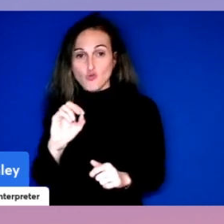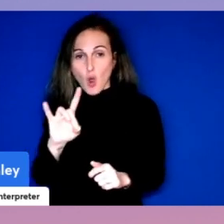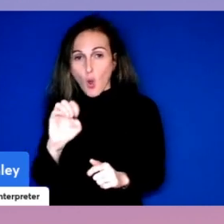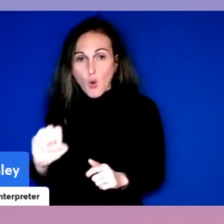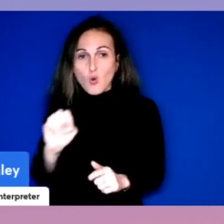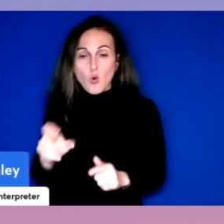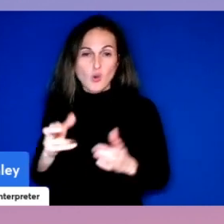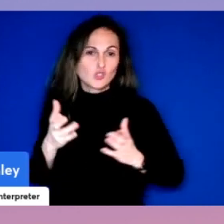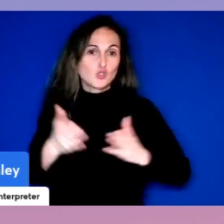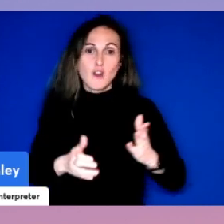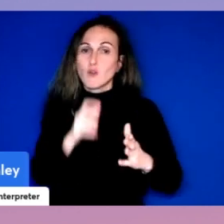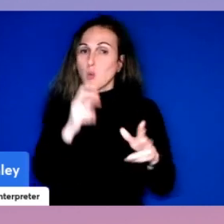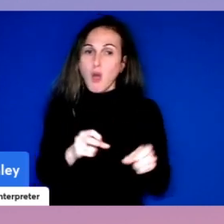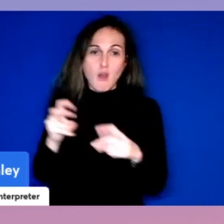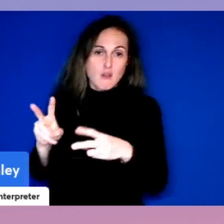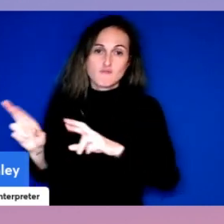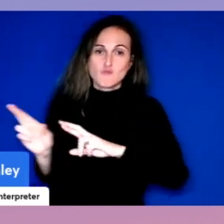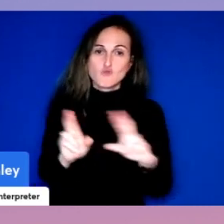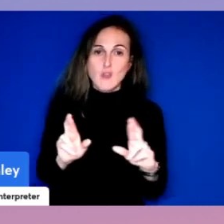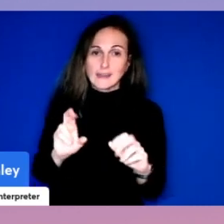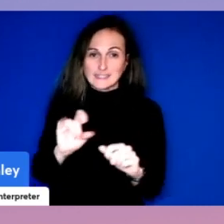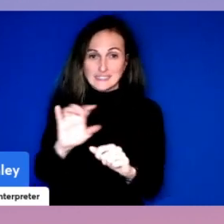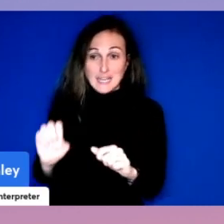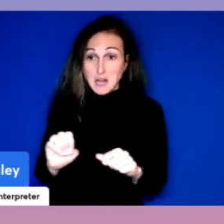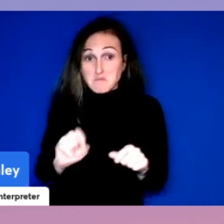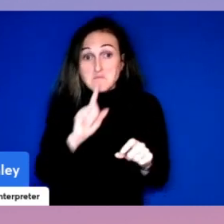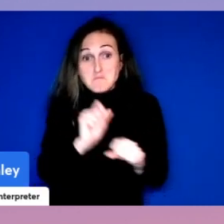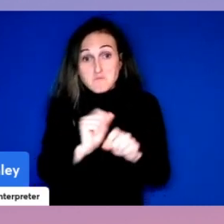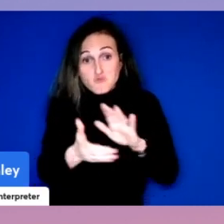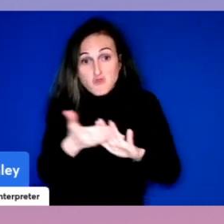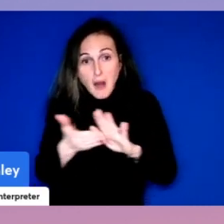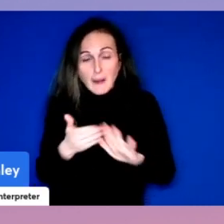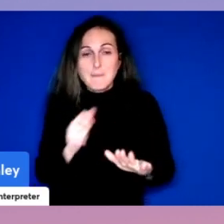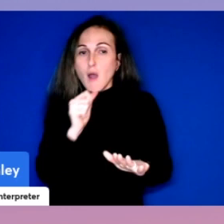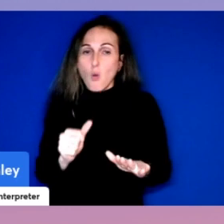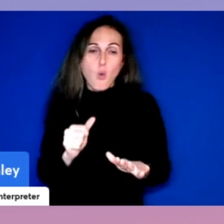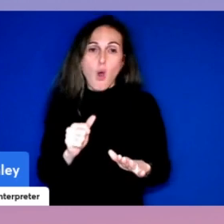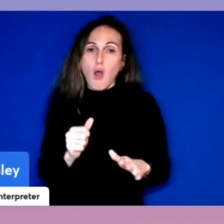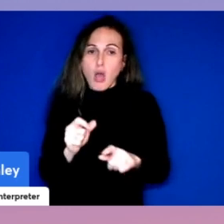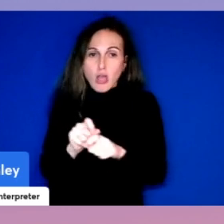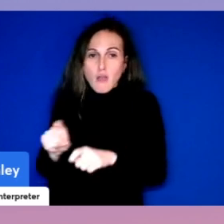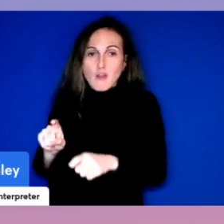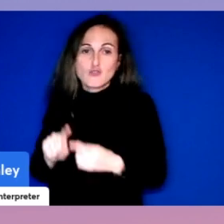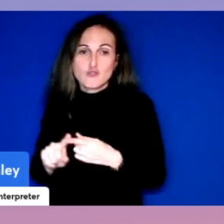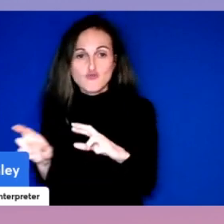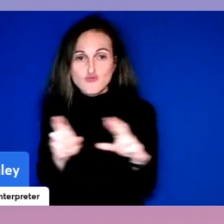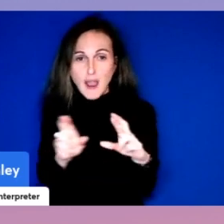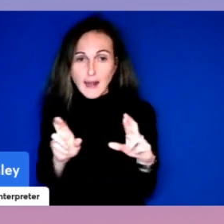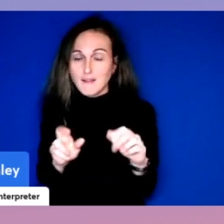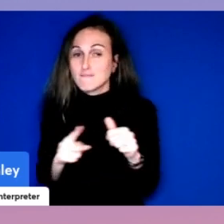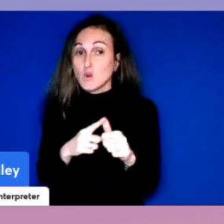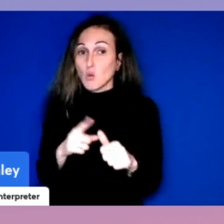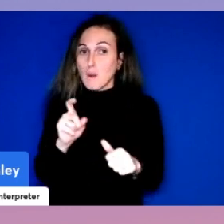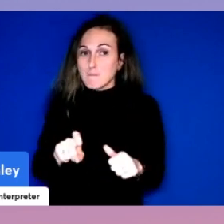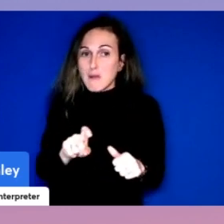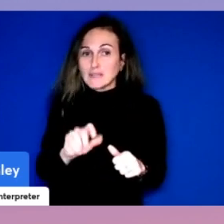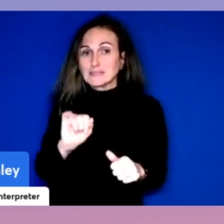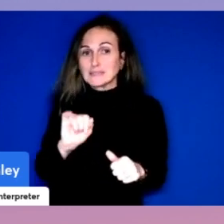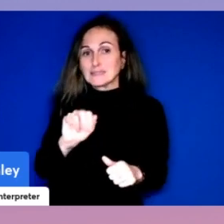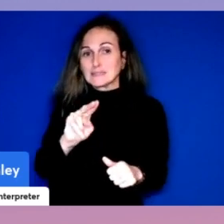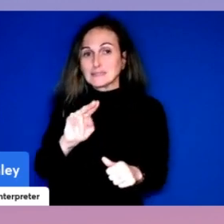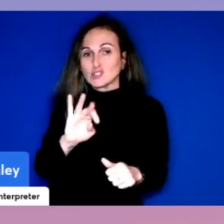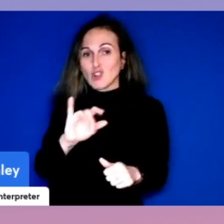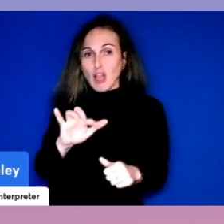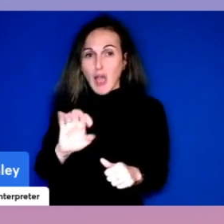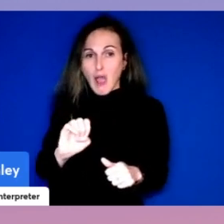go into the ready state. It's running, but it's not going to go into the ready state because we need to initialize and unseal Vault. So to